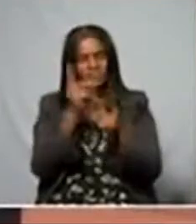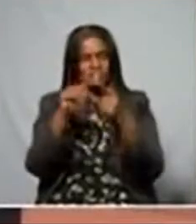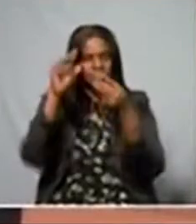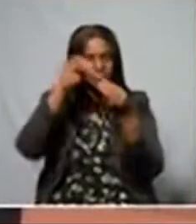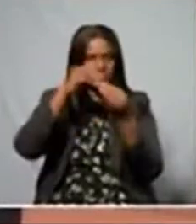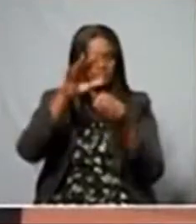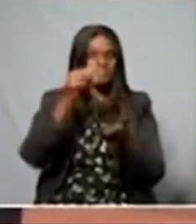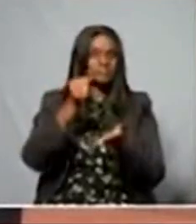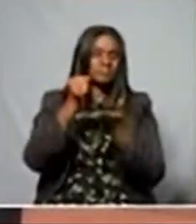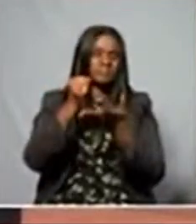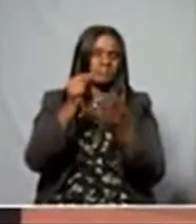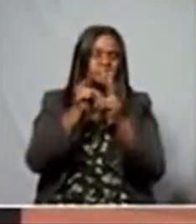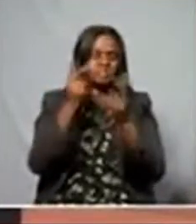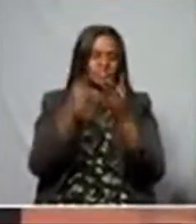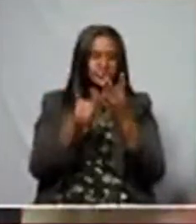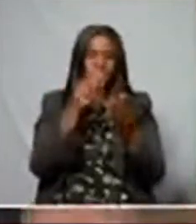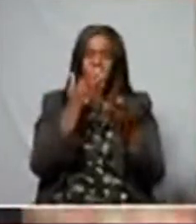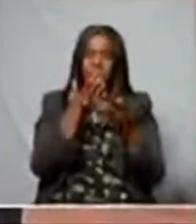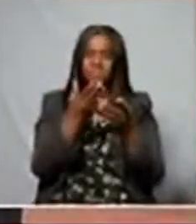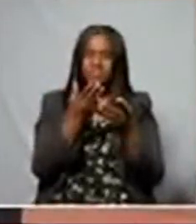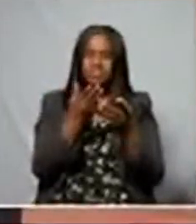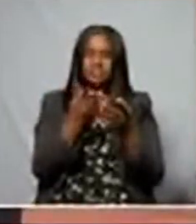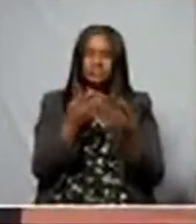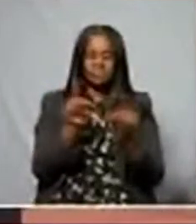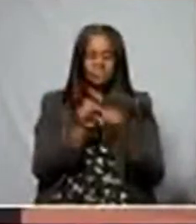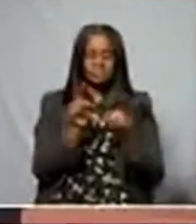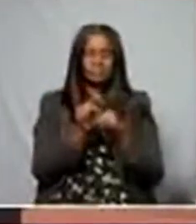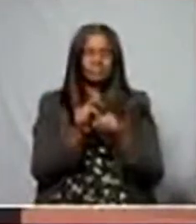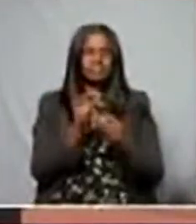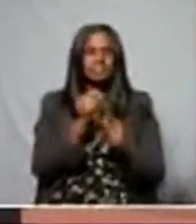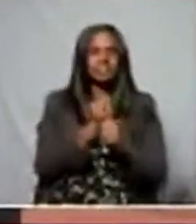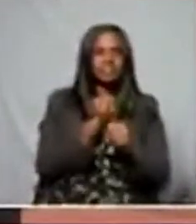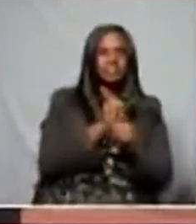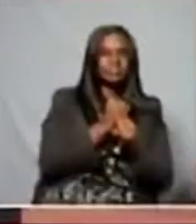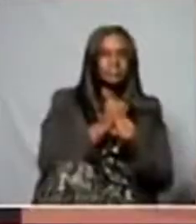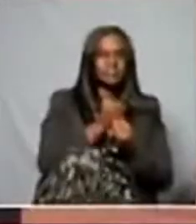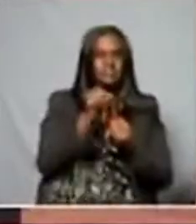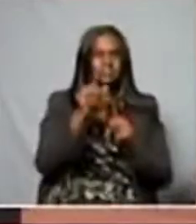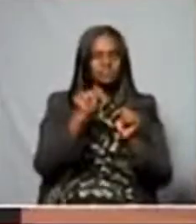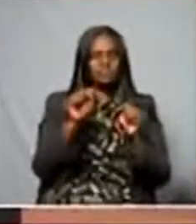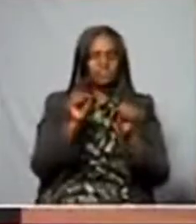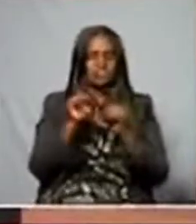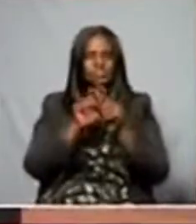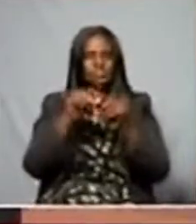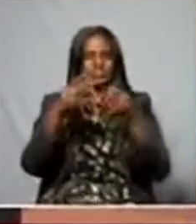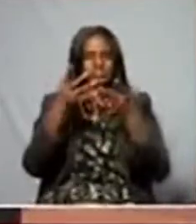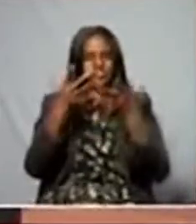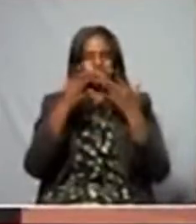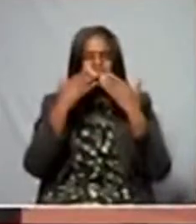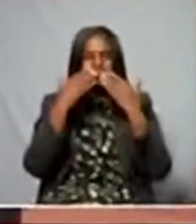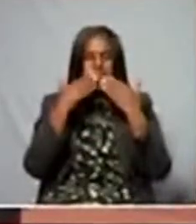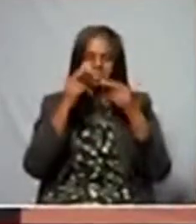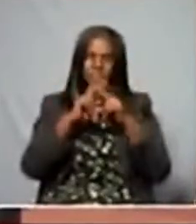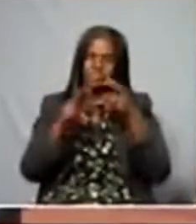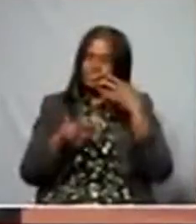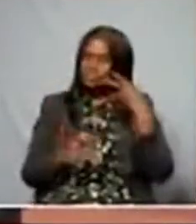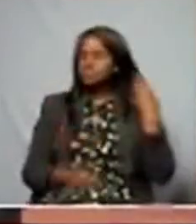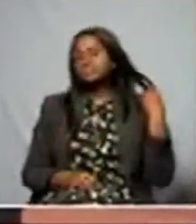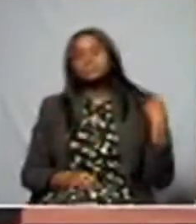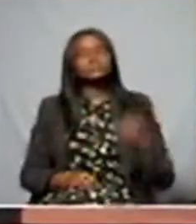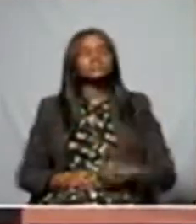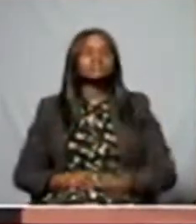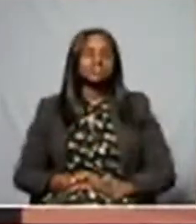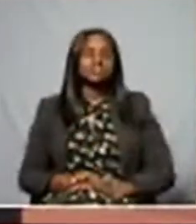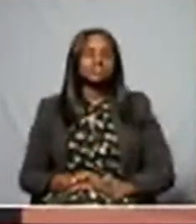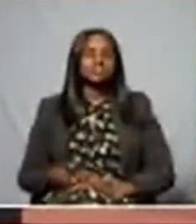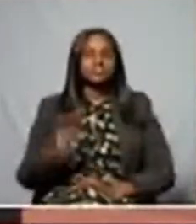your budget allocation so that this a mandate that you have been given, you can be able to deliver on it? Thank you, Chair. Thank you. Let's